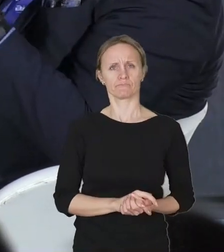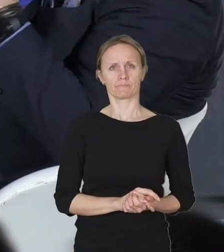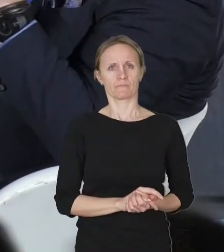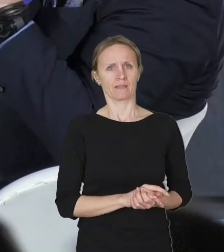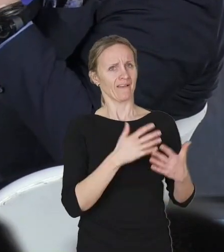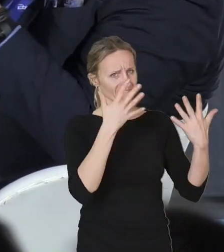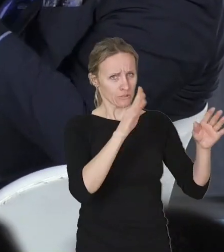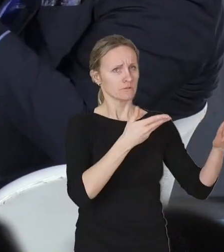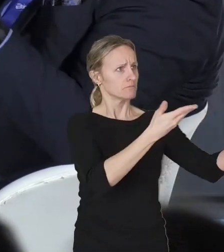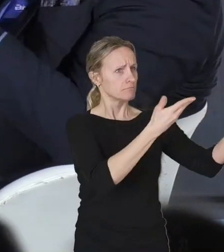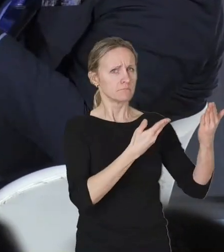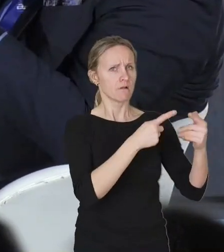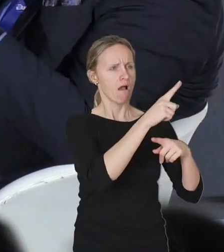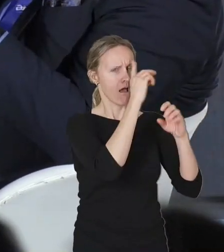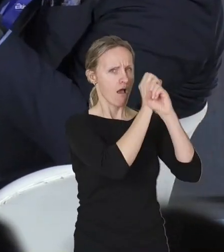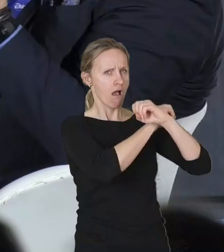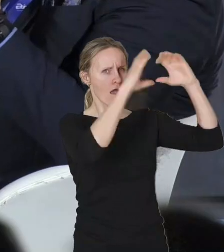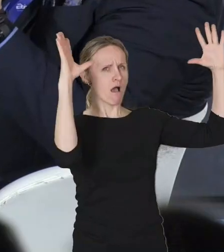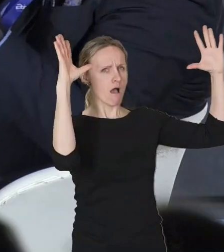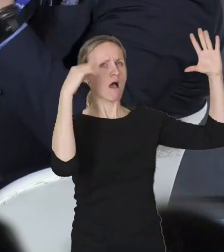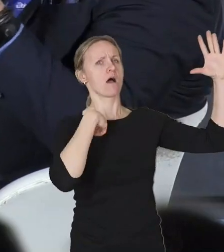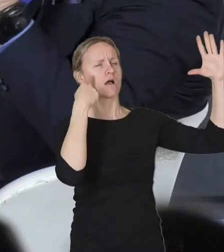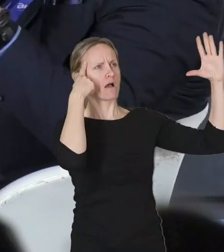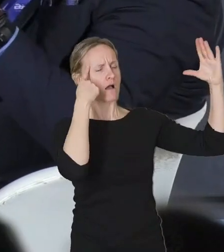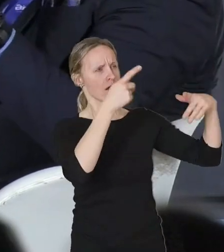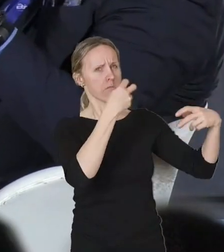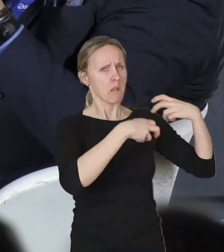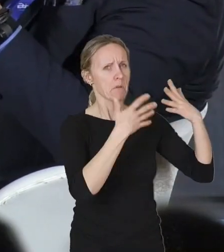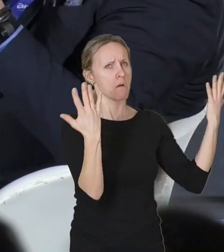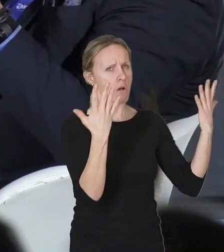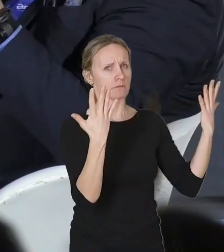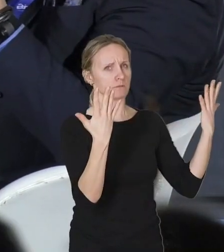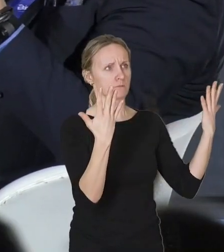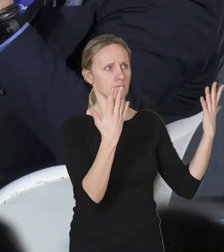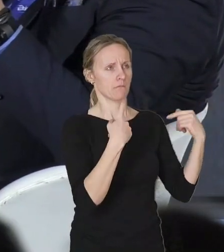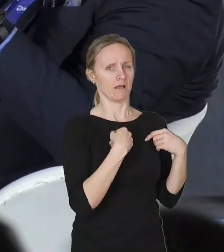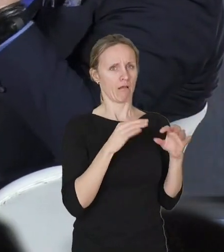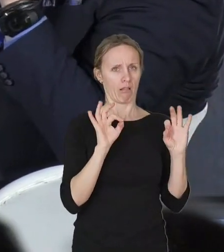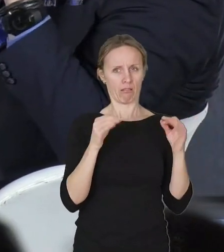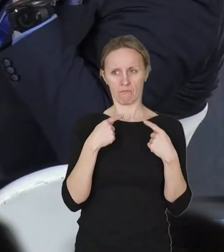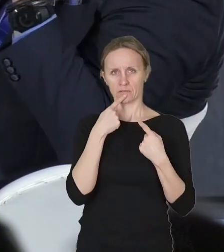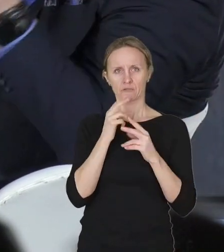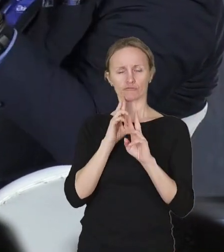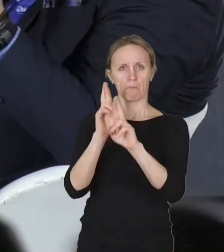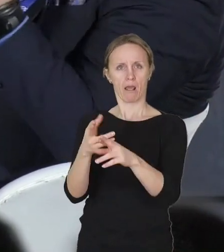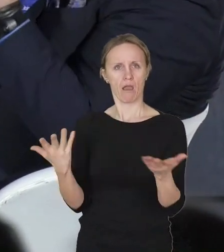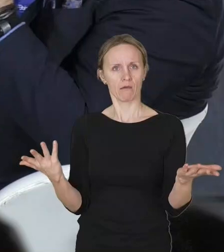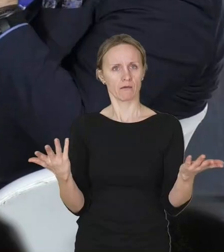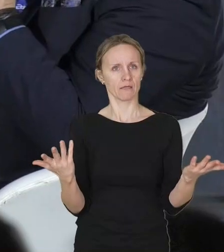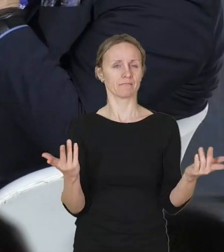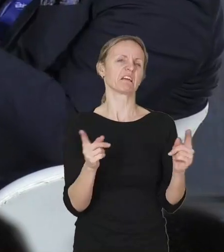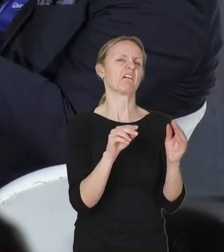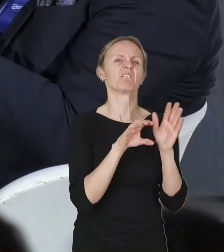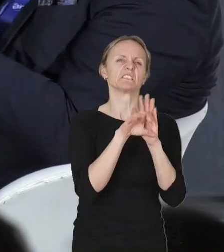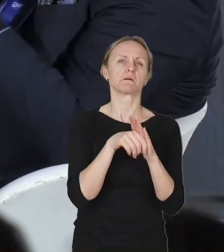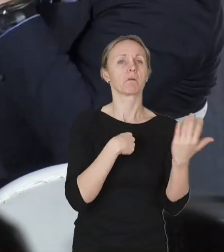For example, he shows the difference between top ranking of companies in the States